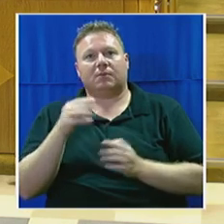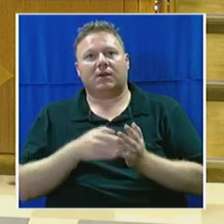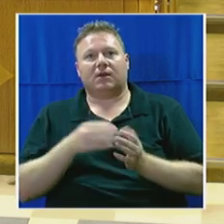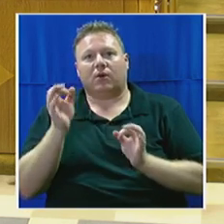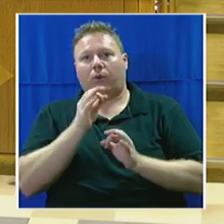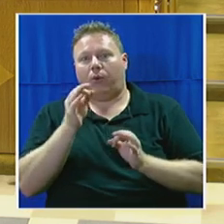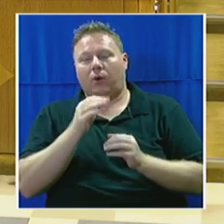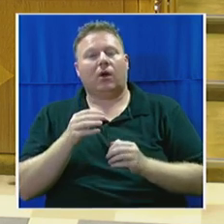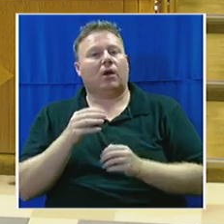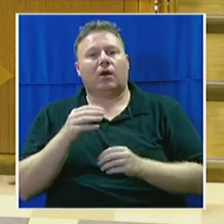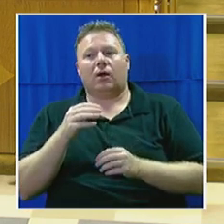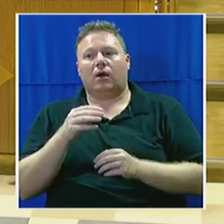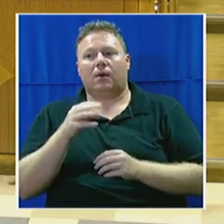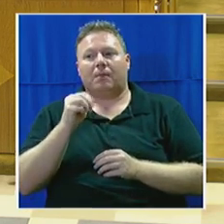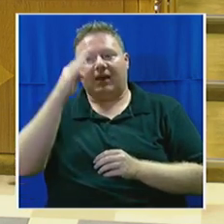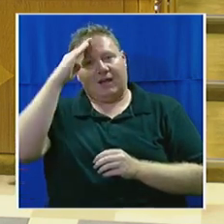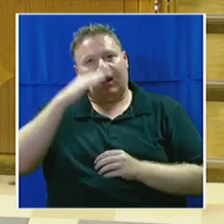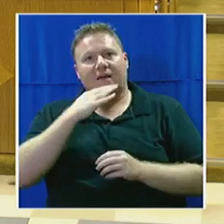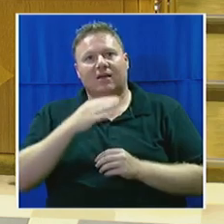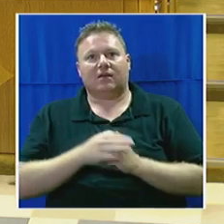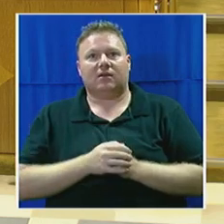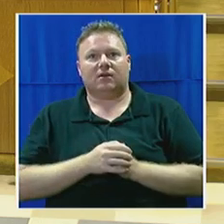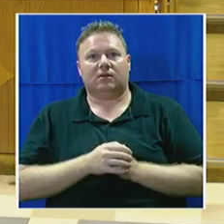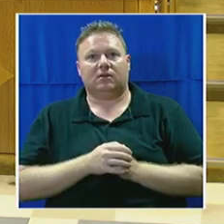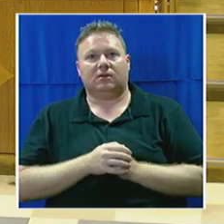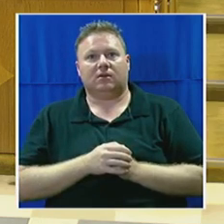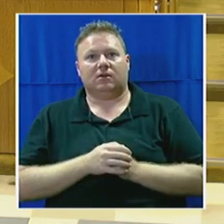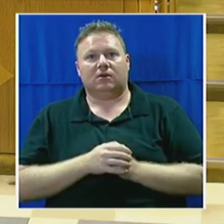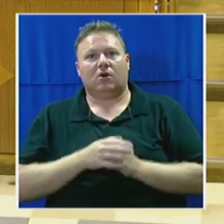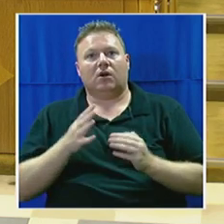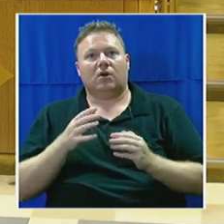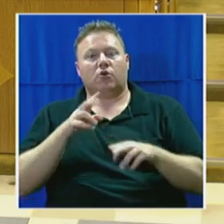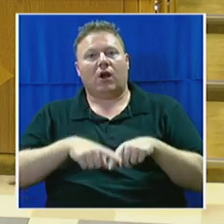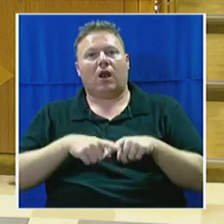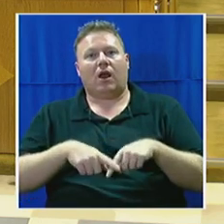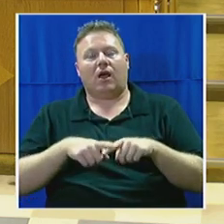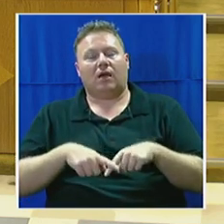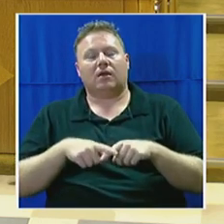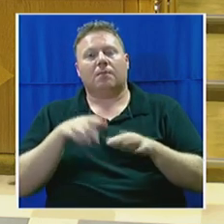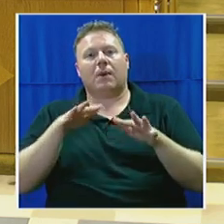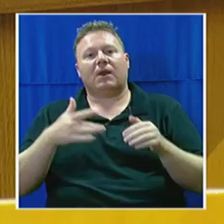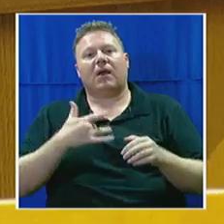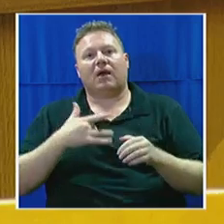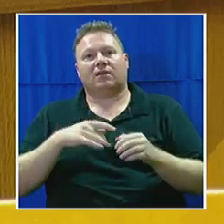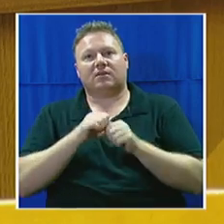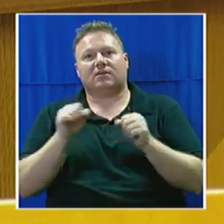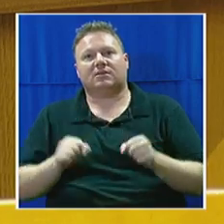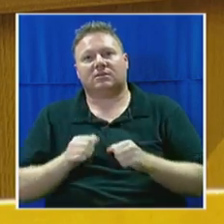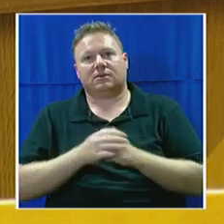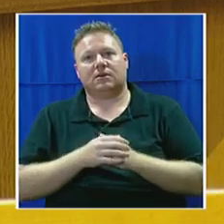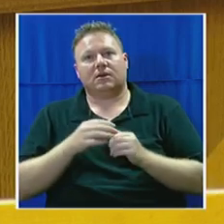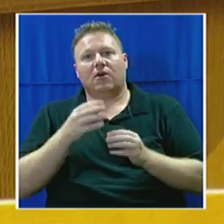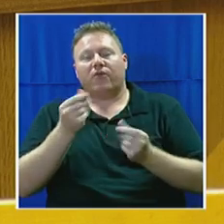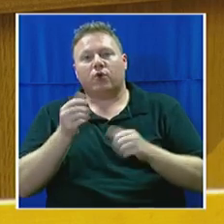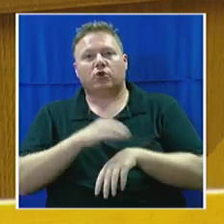medical insurance and rely on a public health system with very few doctors and dilapidated